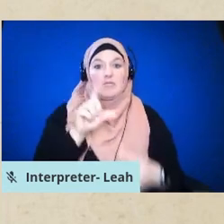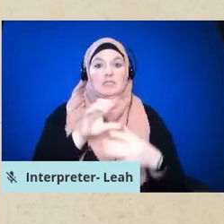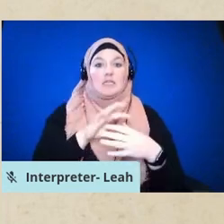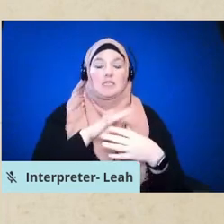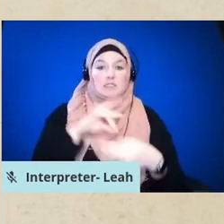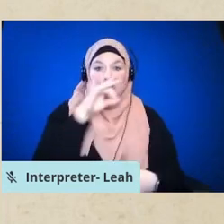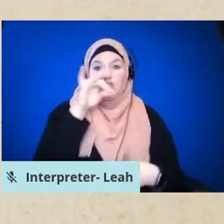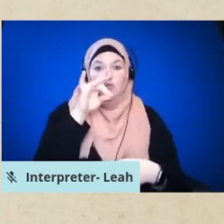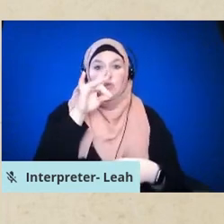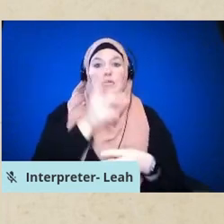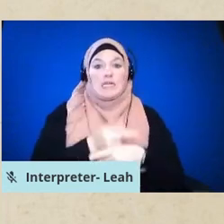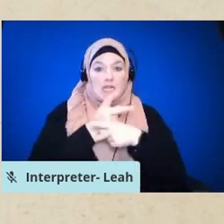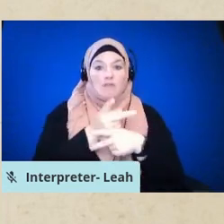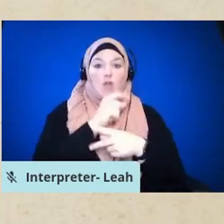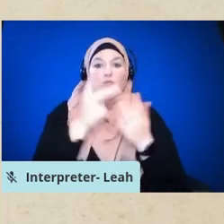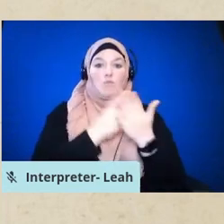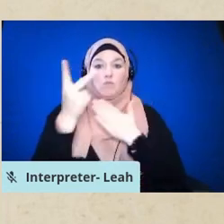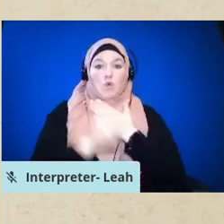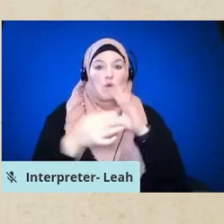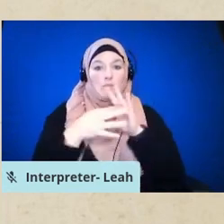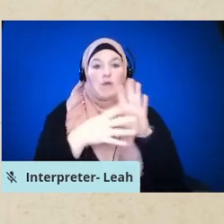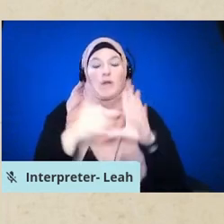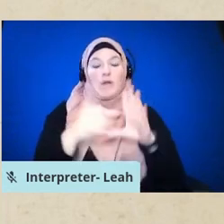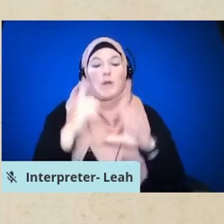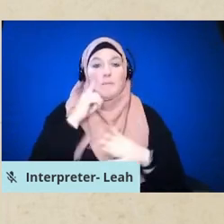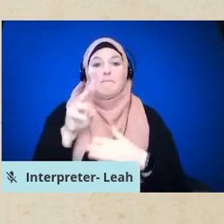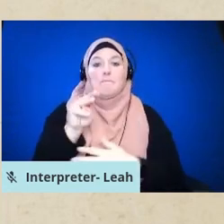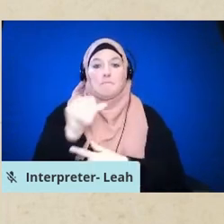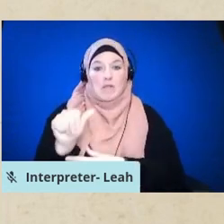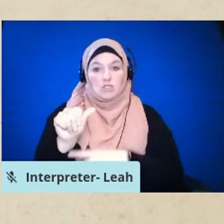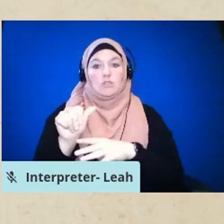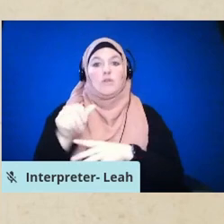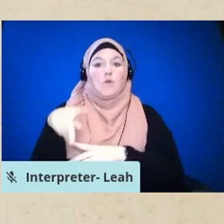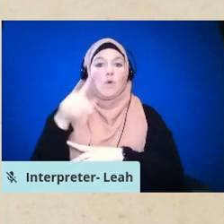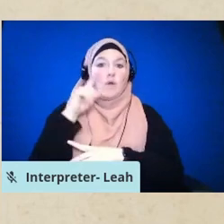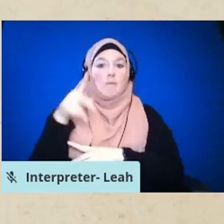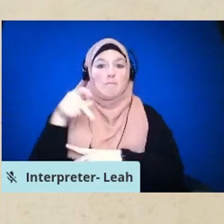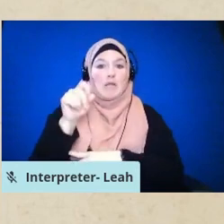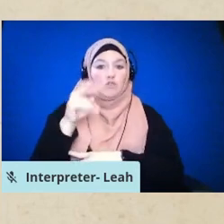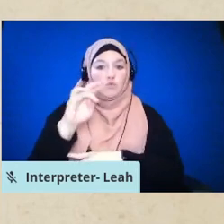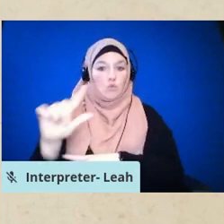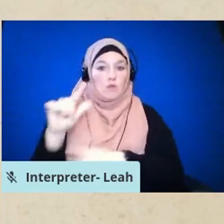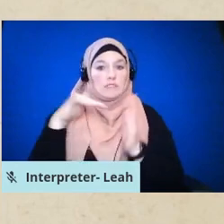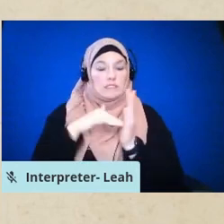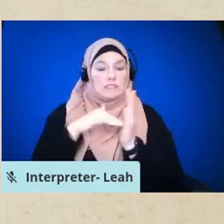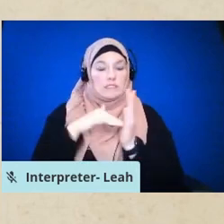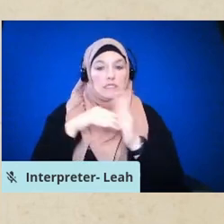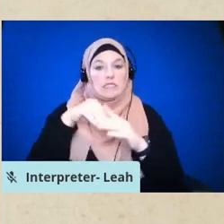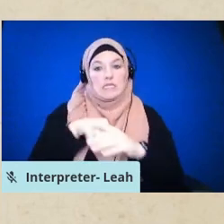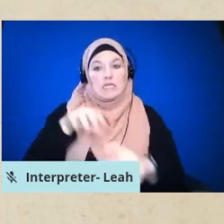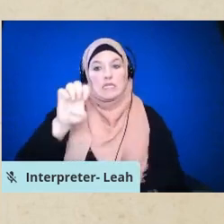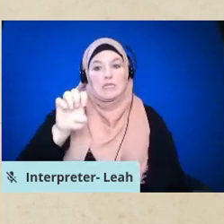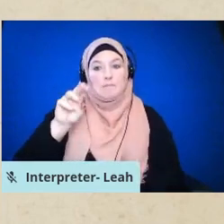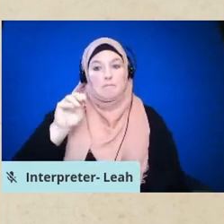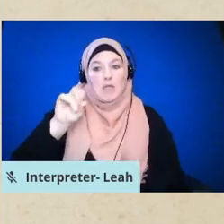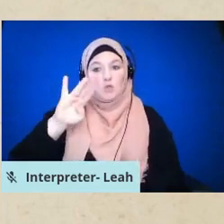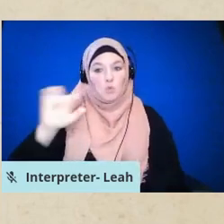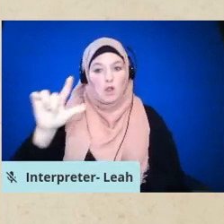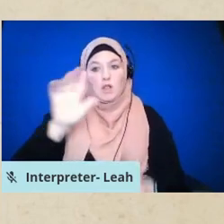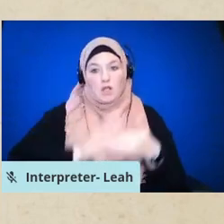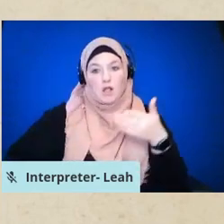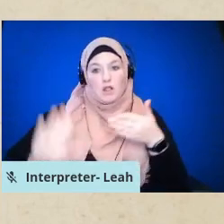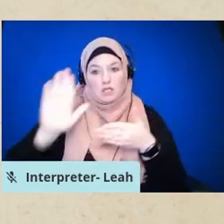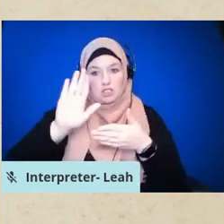Program Coordinator for the Master of Pastoral Studies program at Emmanuel College of